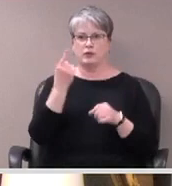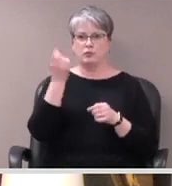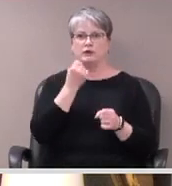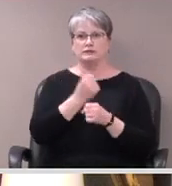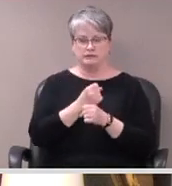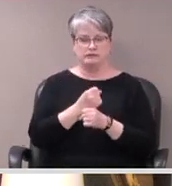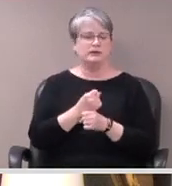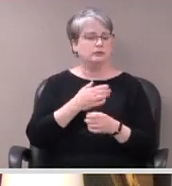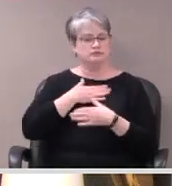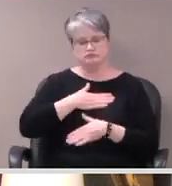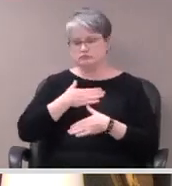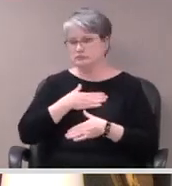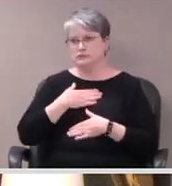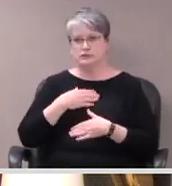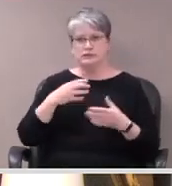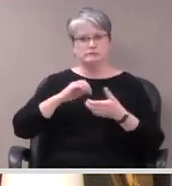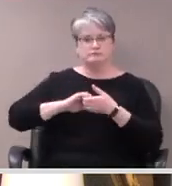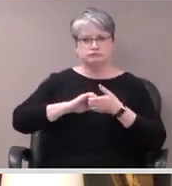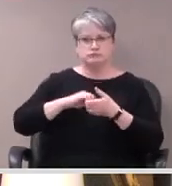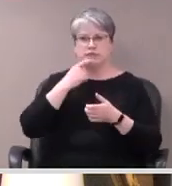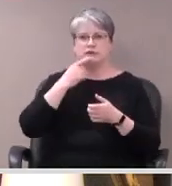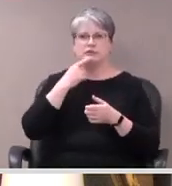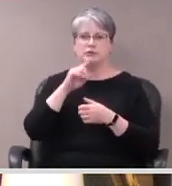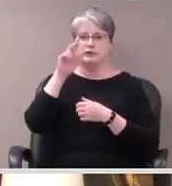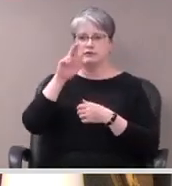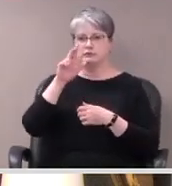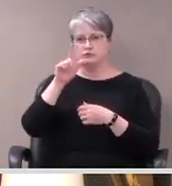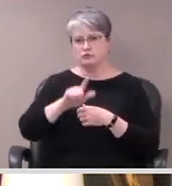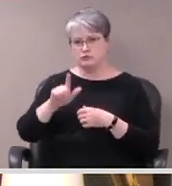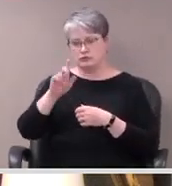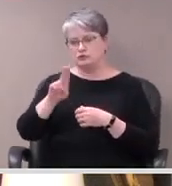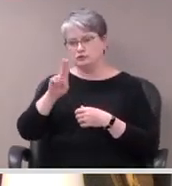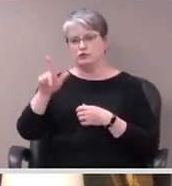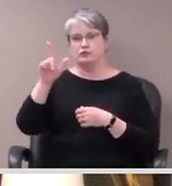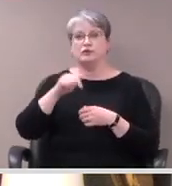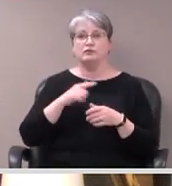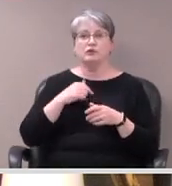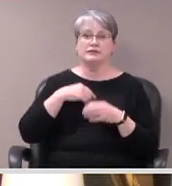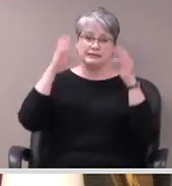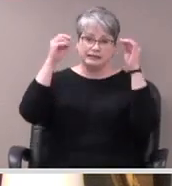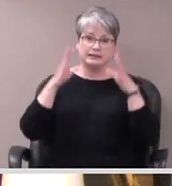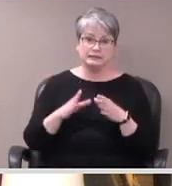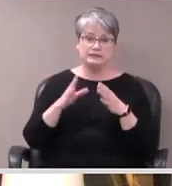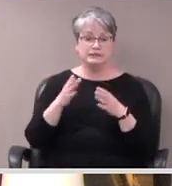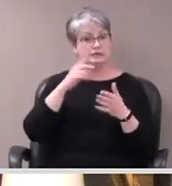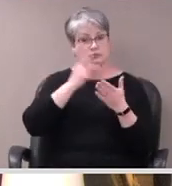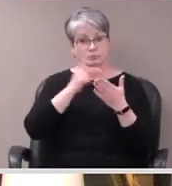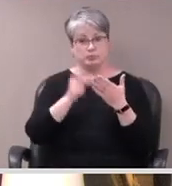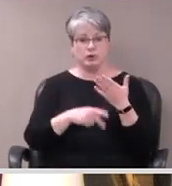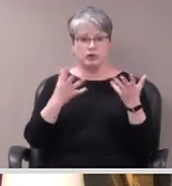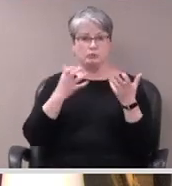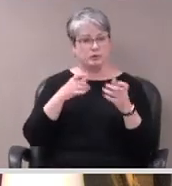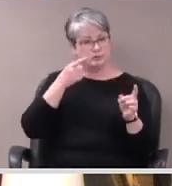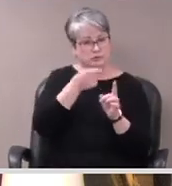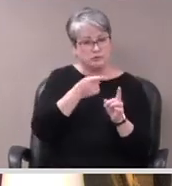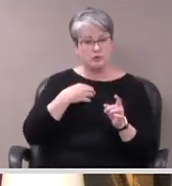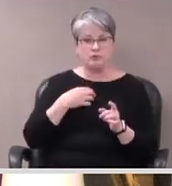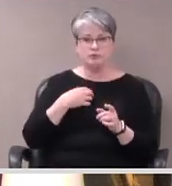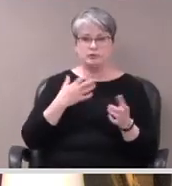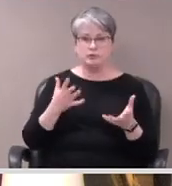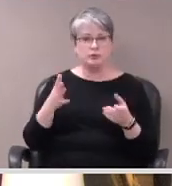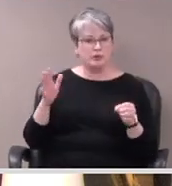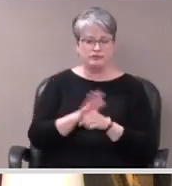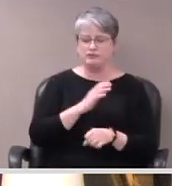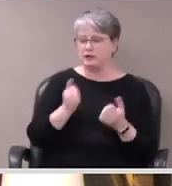appreciate that partnership with the University of Louisville with our teacher residency program. And we believe that the intent of this will be not only to fill